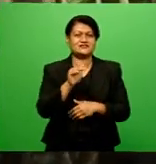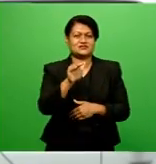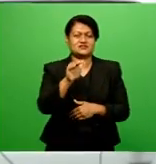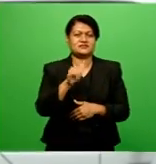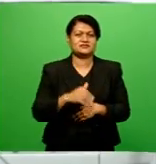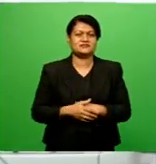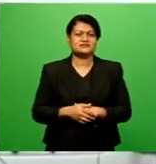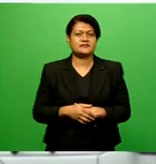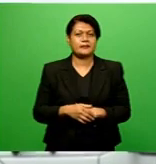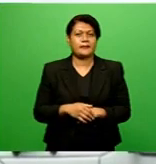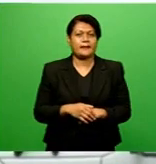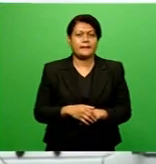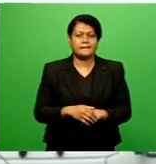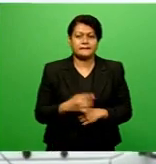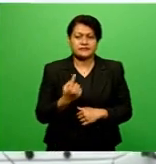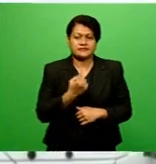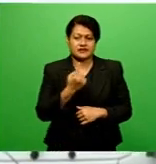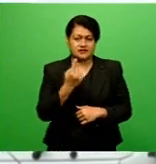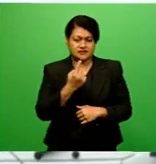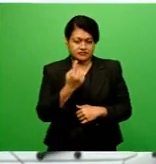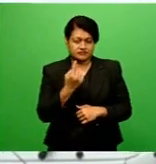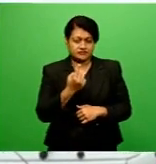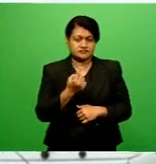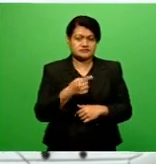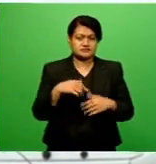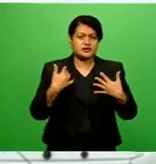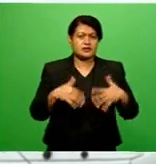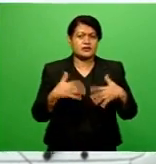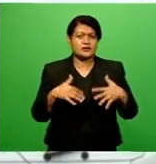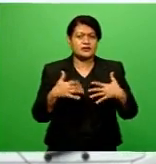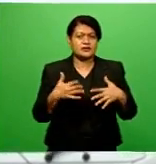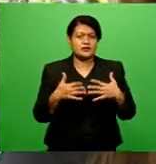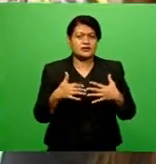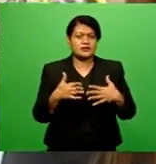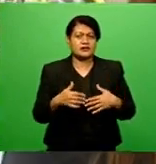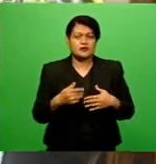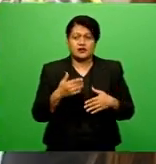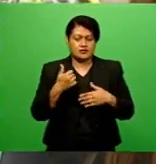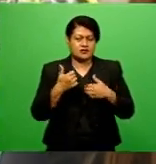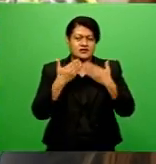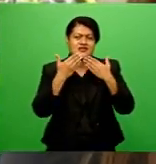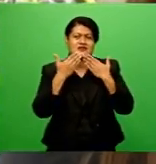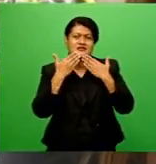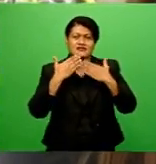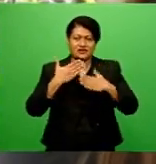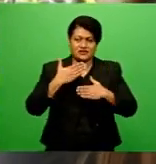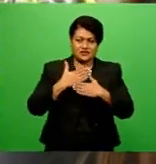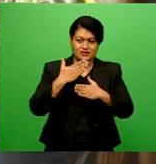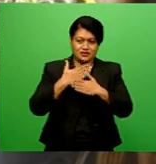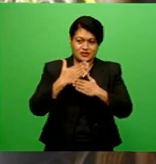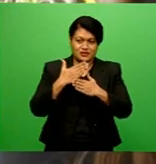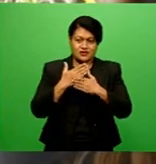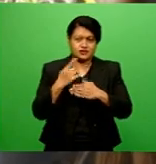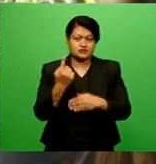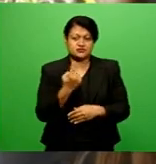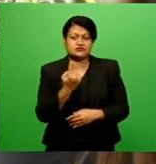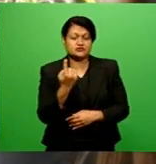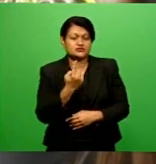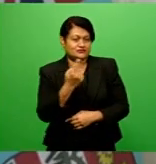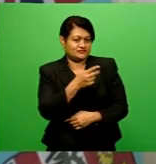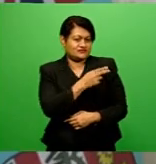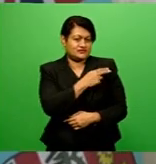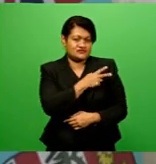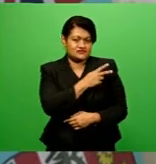and relief efforts have also been commended. We should all be thankful for the work carried out by our security forces and medical